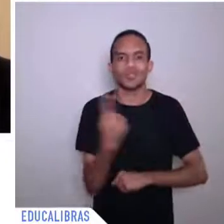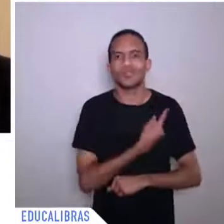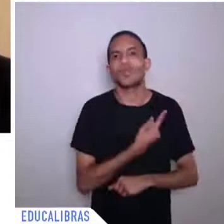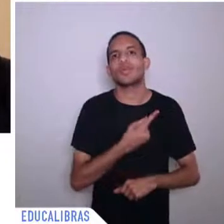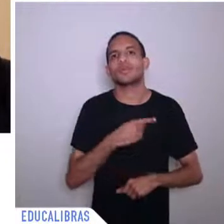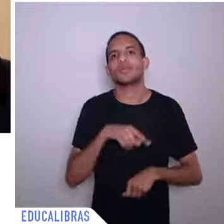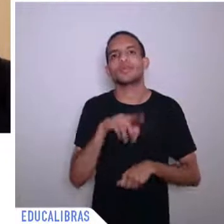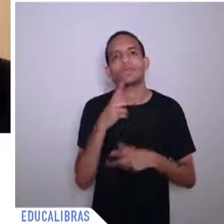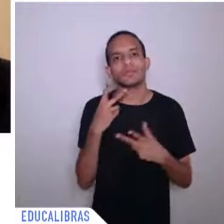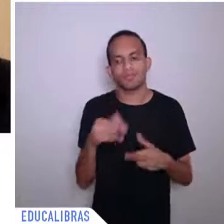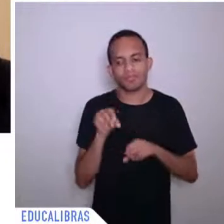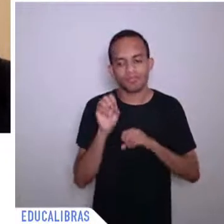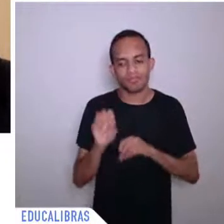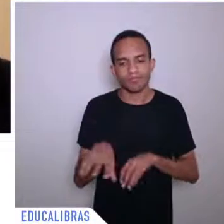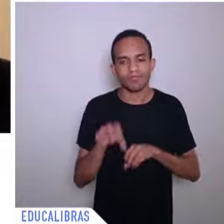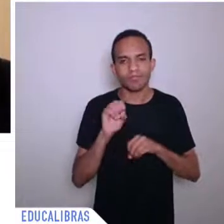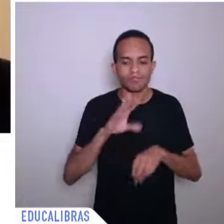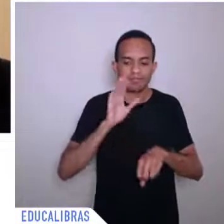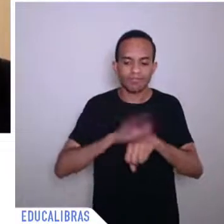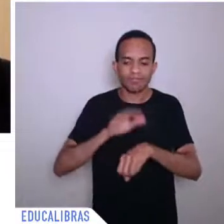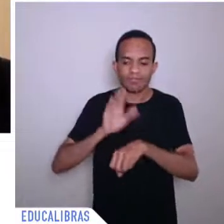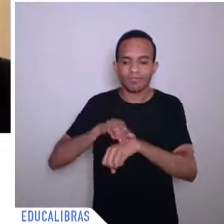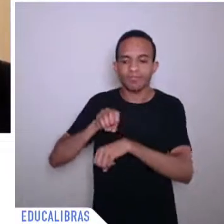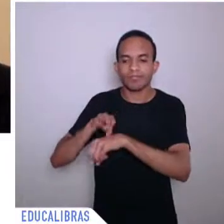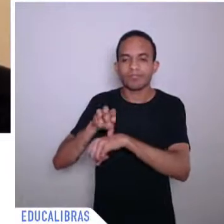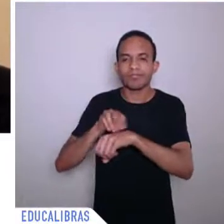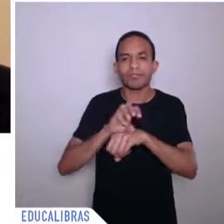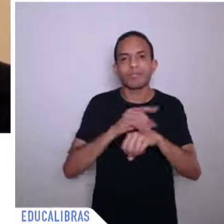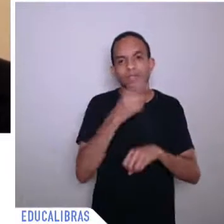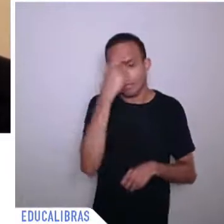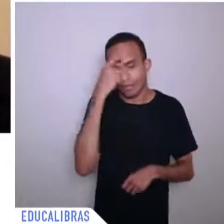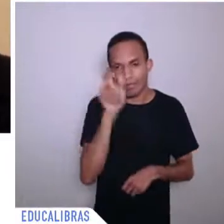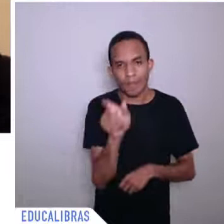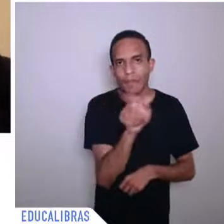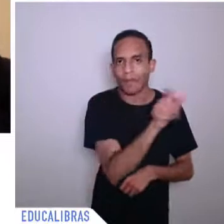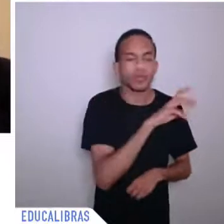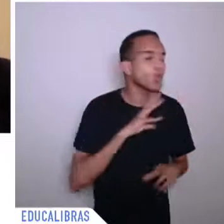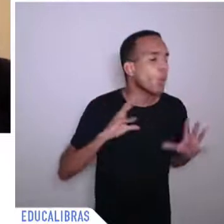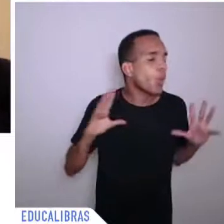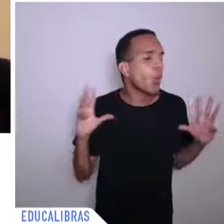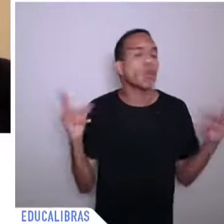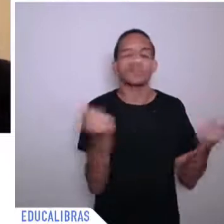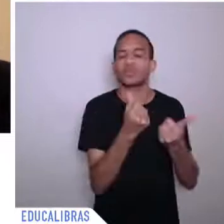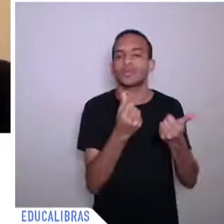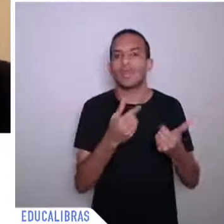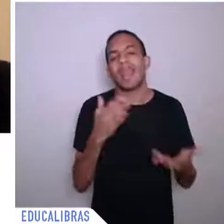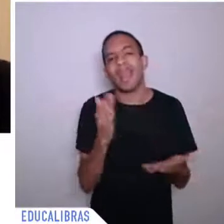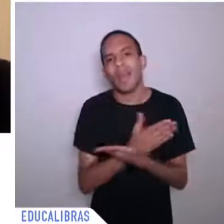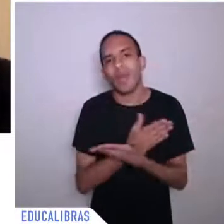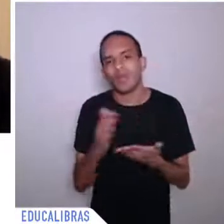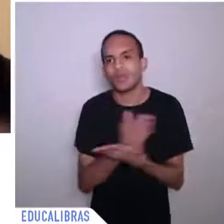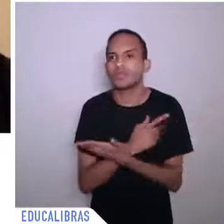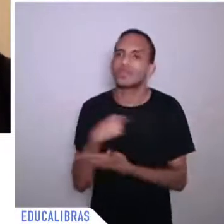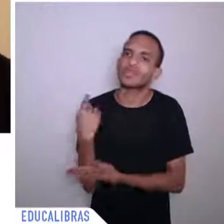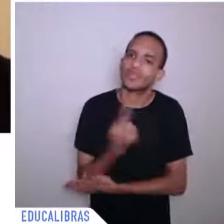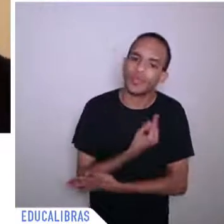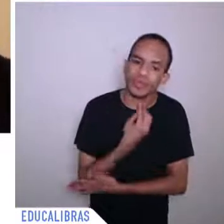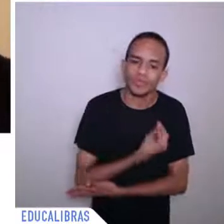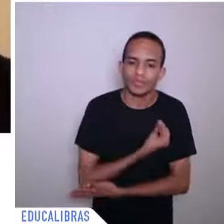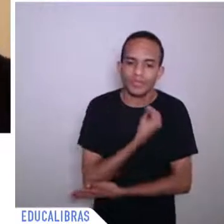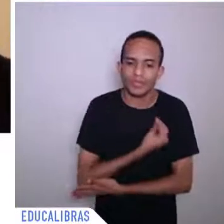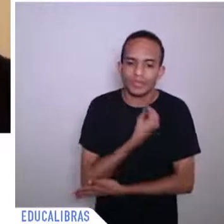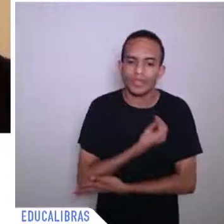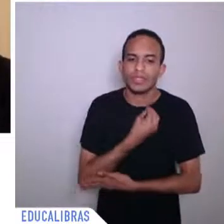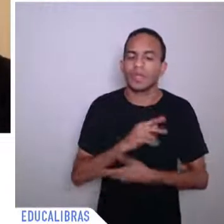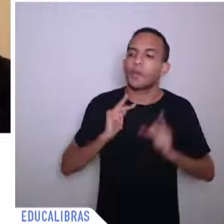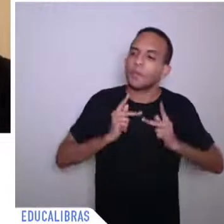of operation from people. We all think we have our point of view, and